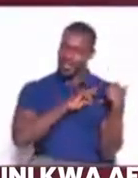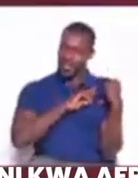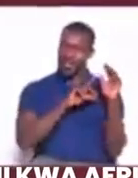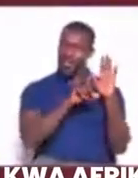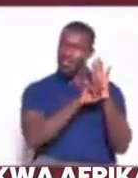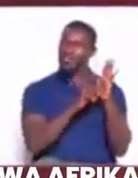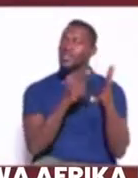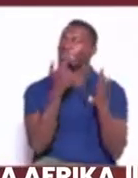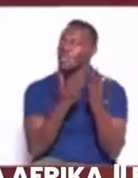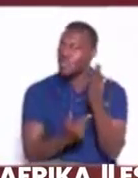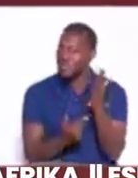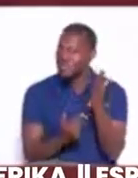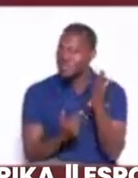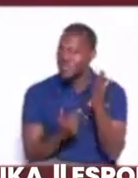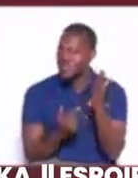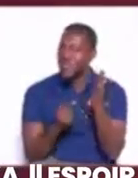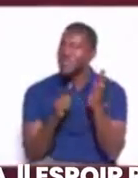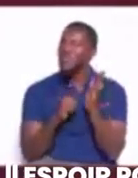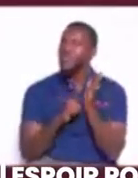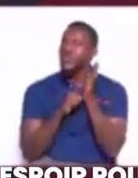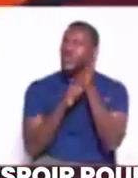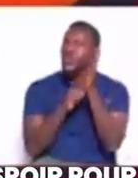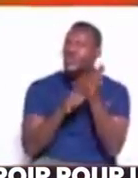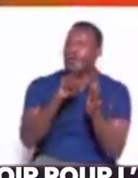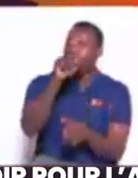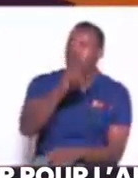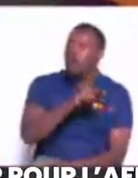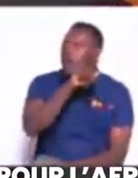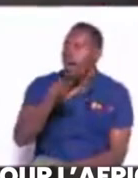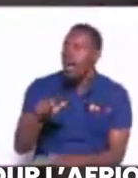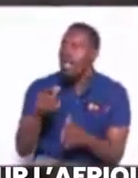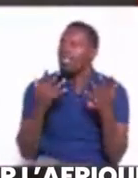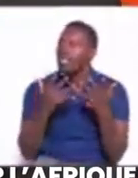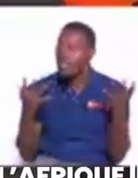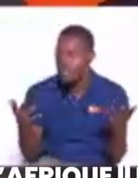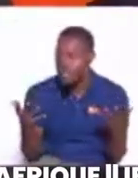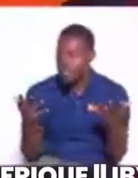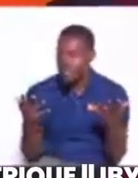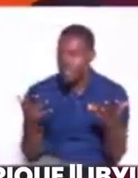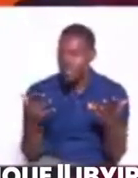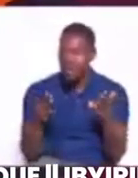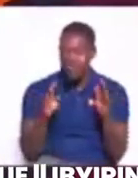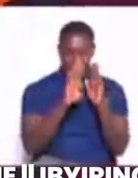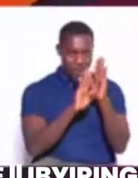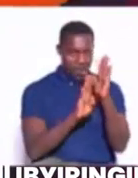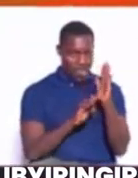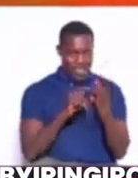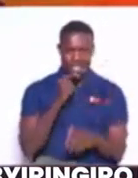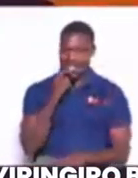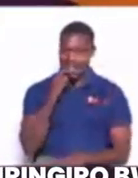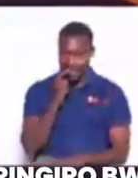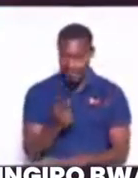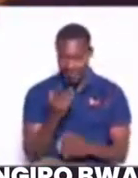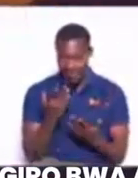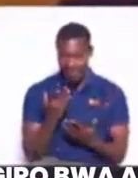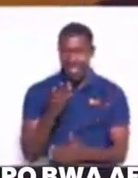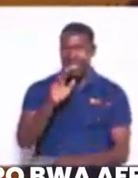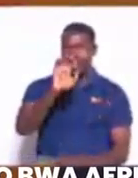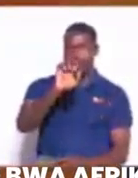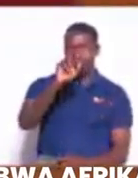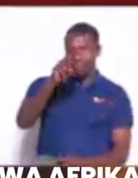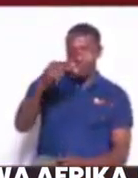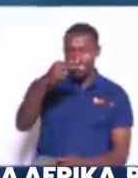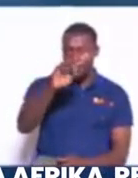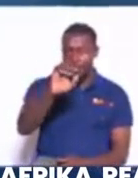reveal sin. What's the role of grace? The Bible says, I quoted it, Ephesians 2, verse 8 and